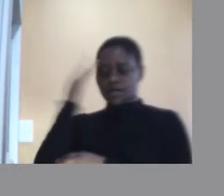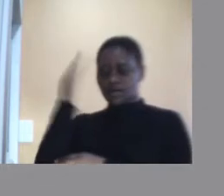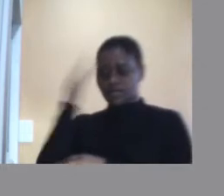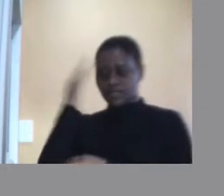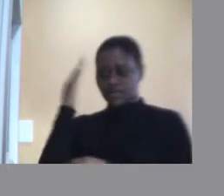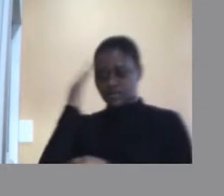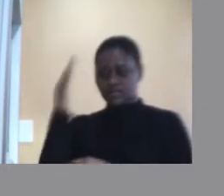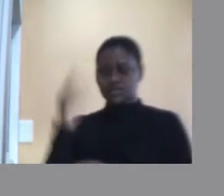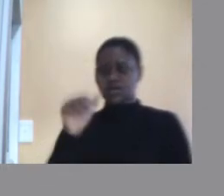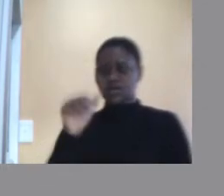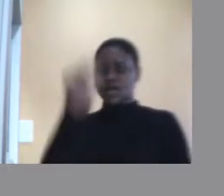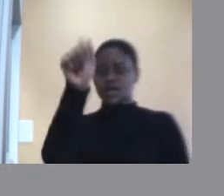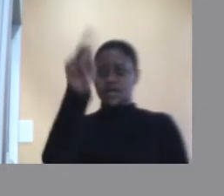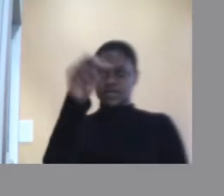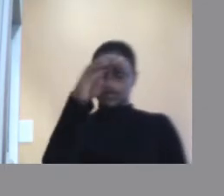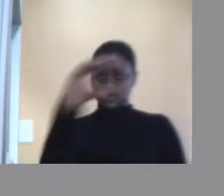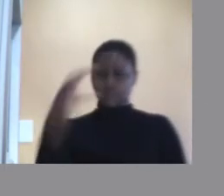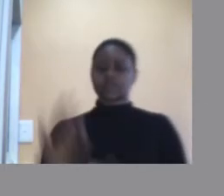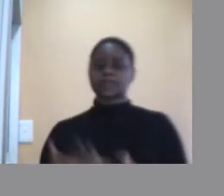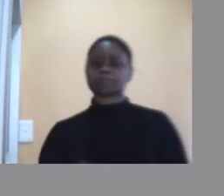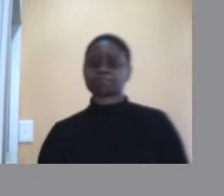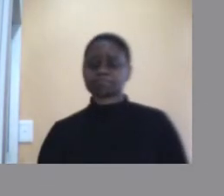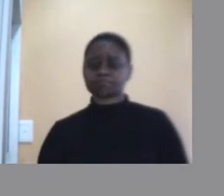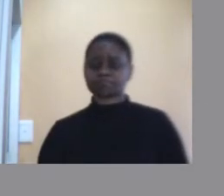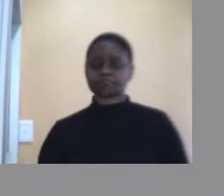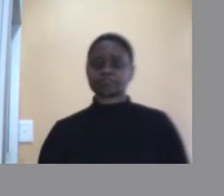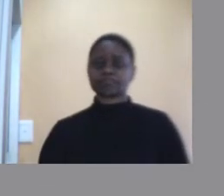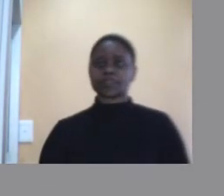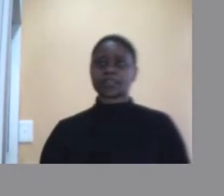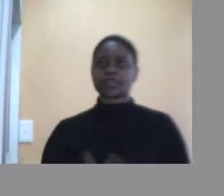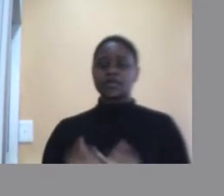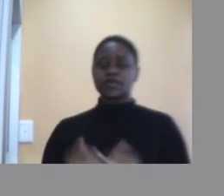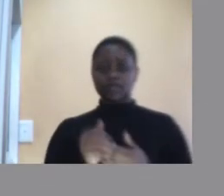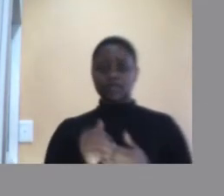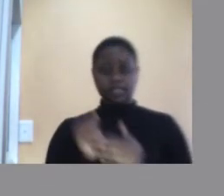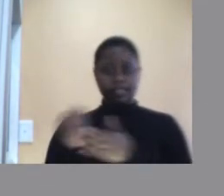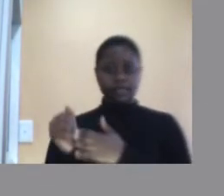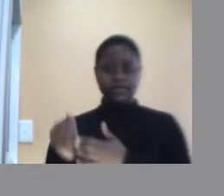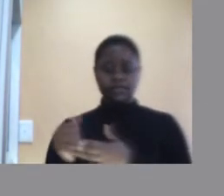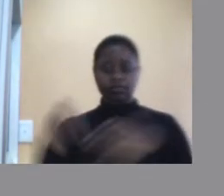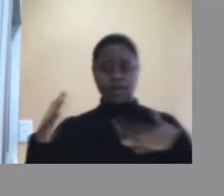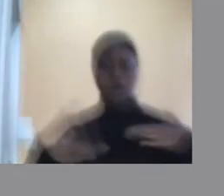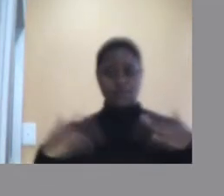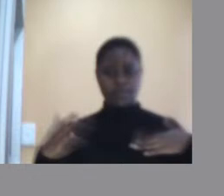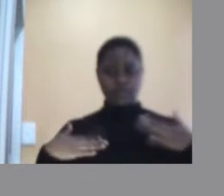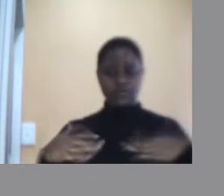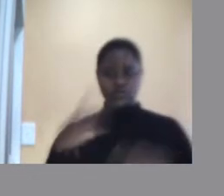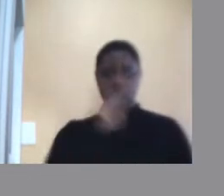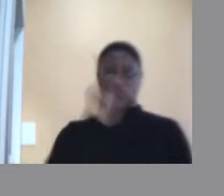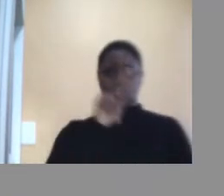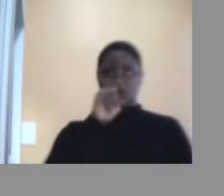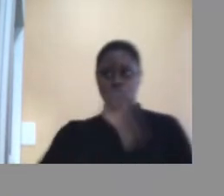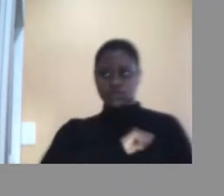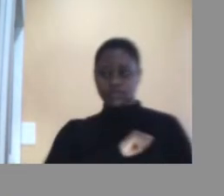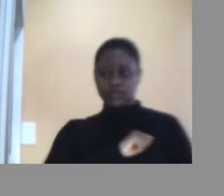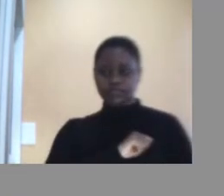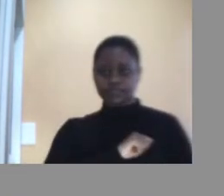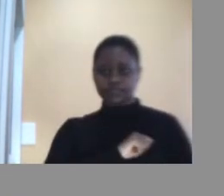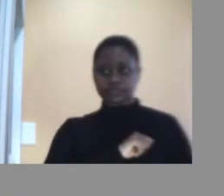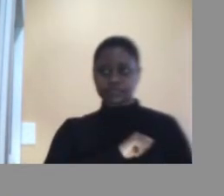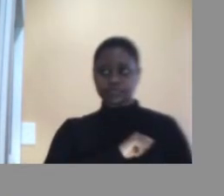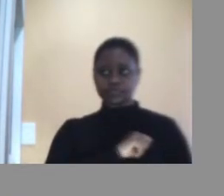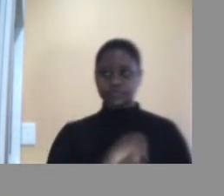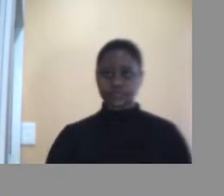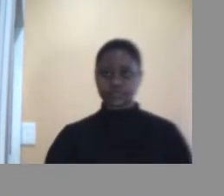of the African National Congress, led administration of KwaZulu-Natal. Can you please